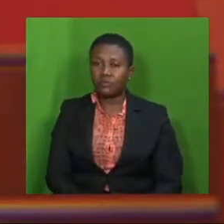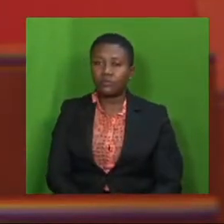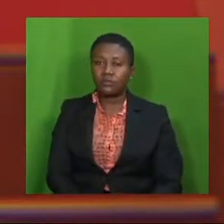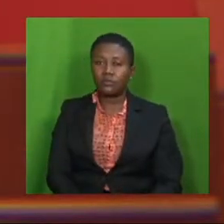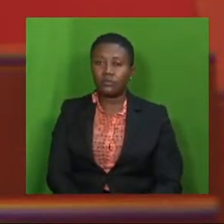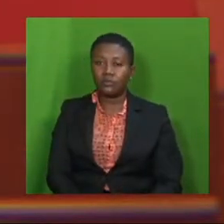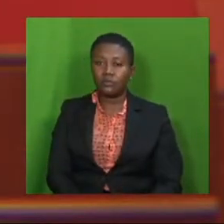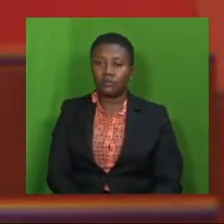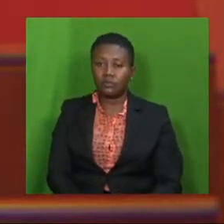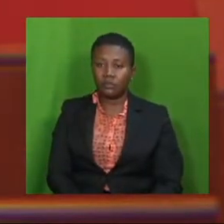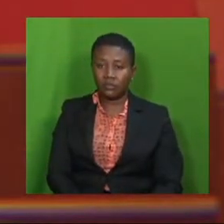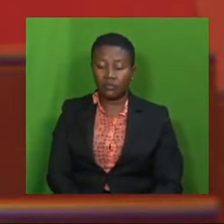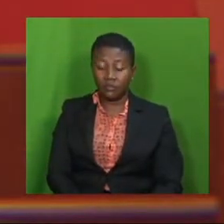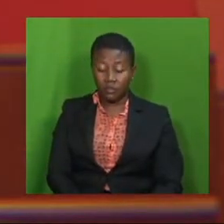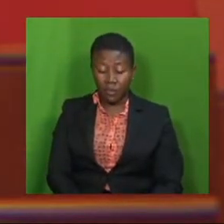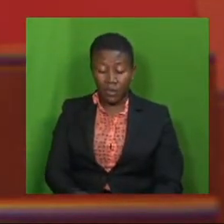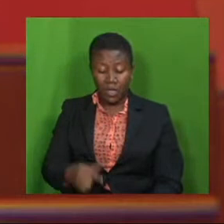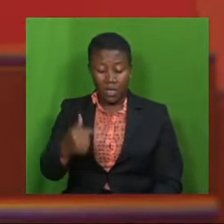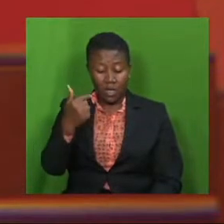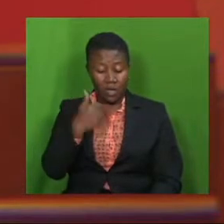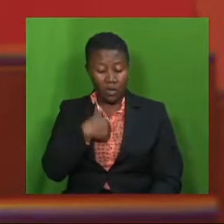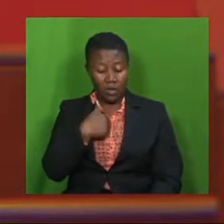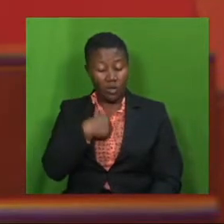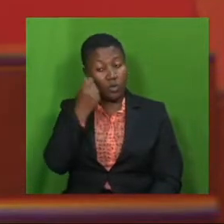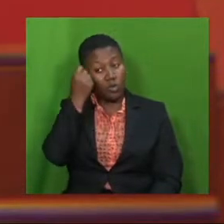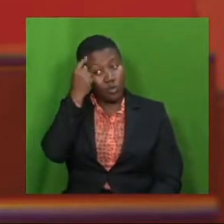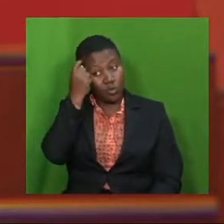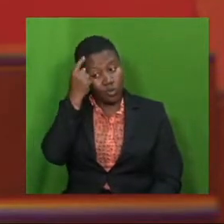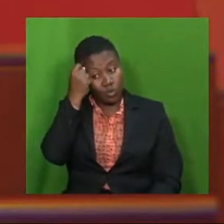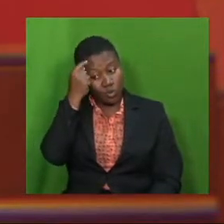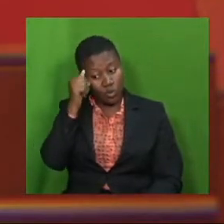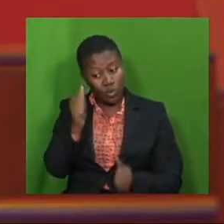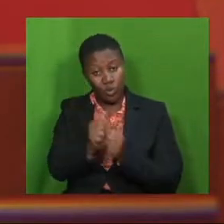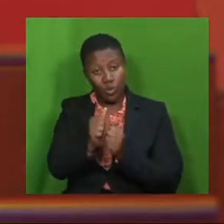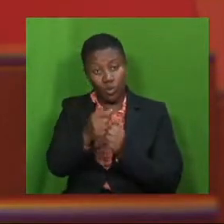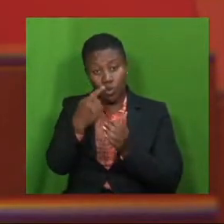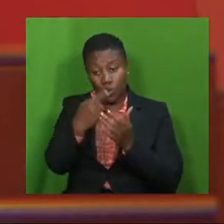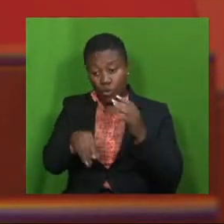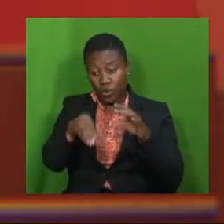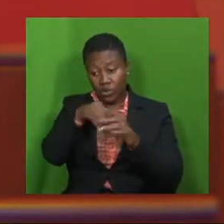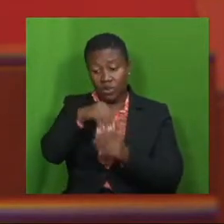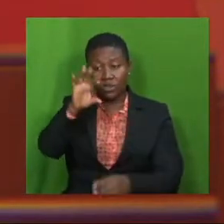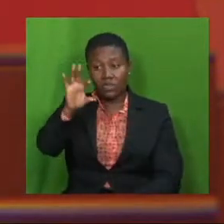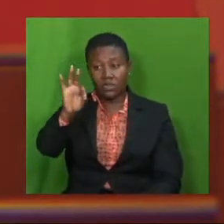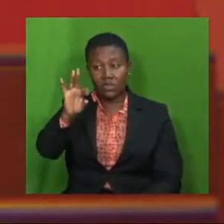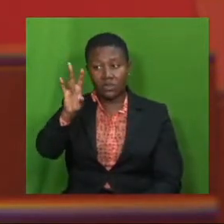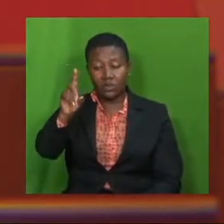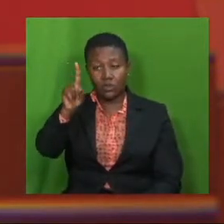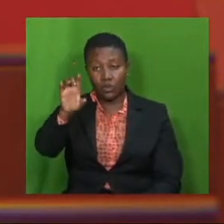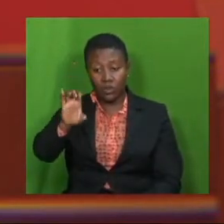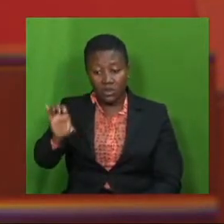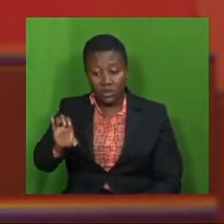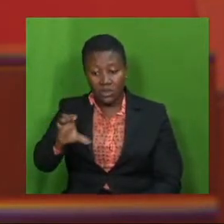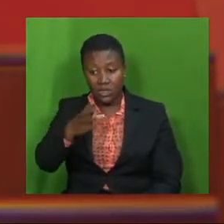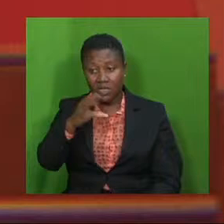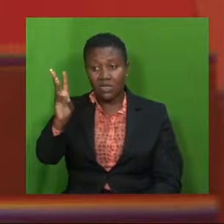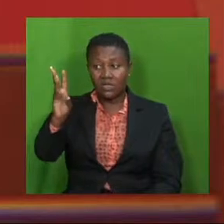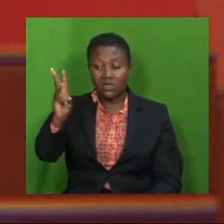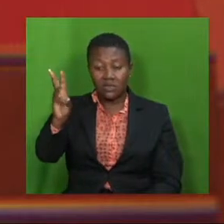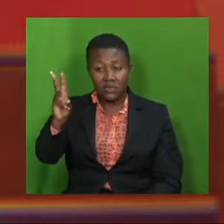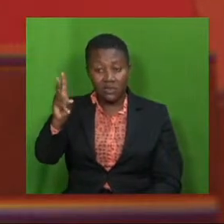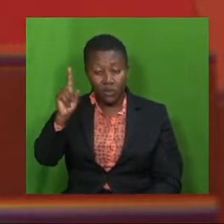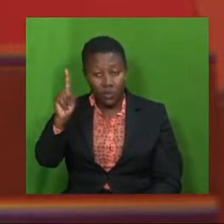as is my understanding of the provisions of Article 97(1)(c) and Order 16(1) of the Standing Orders of